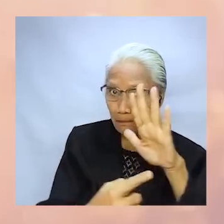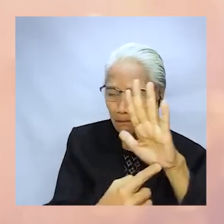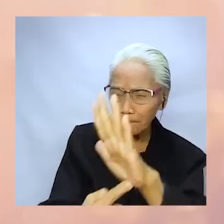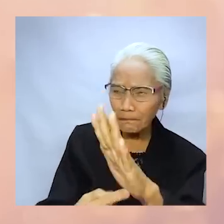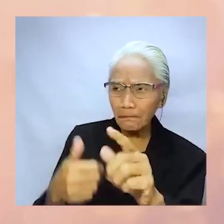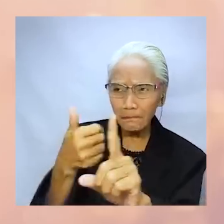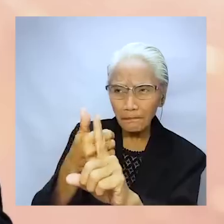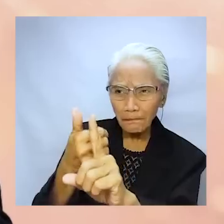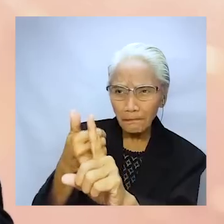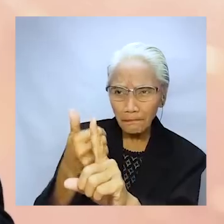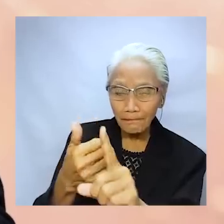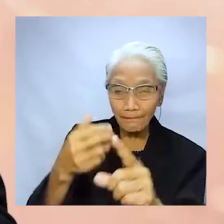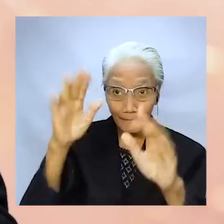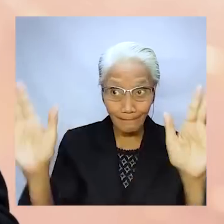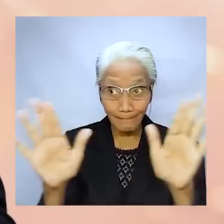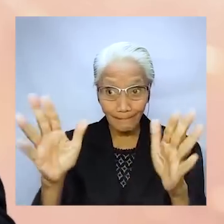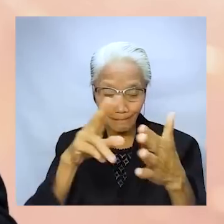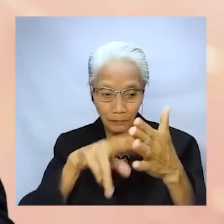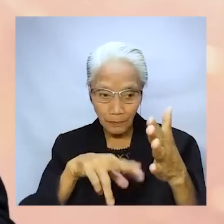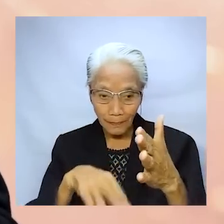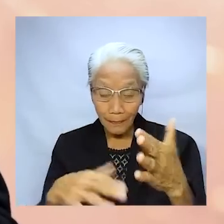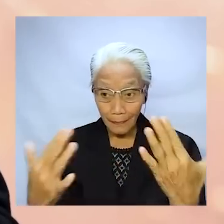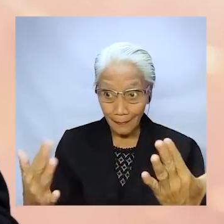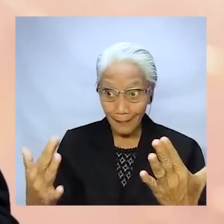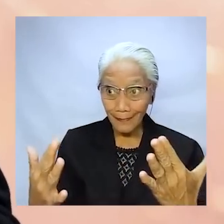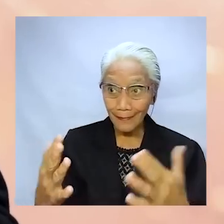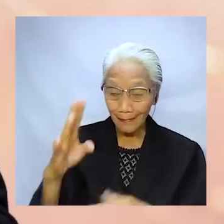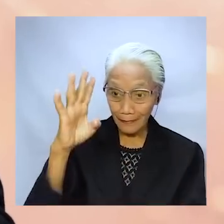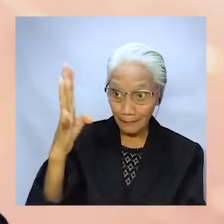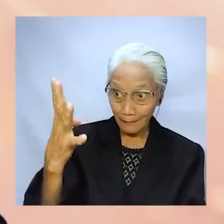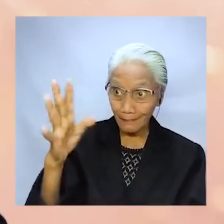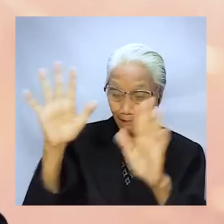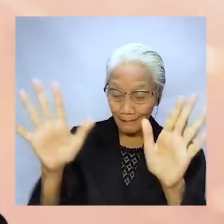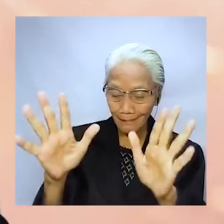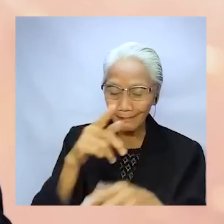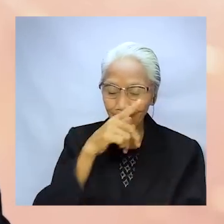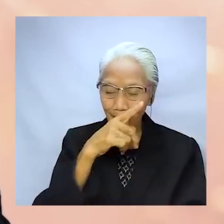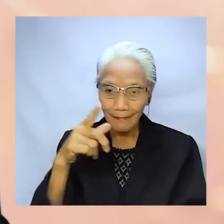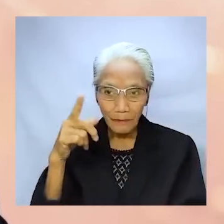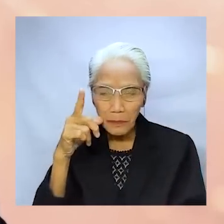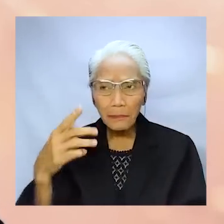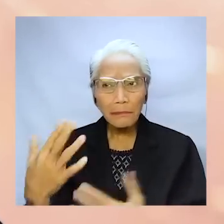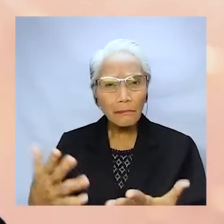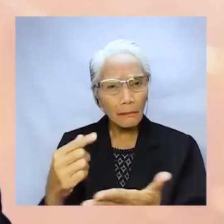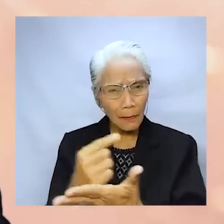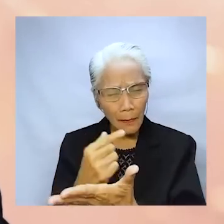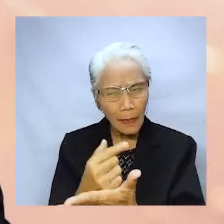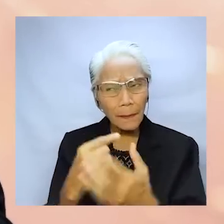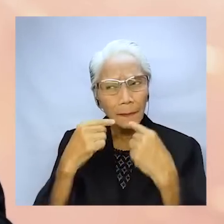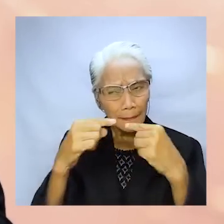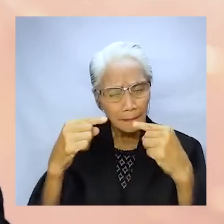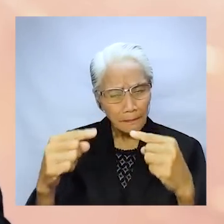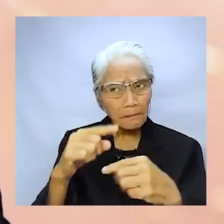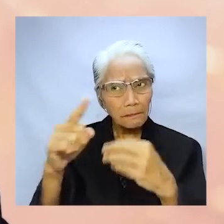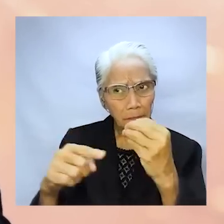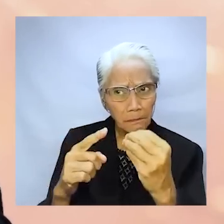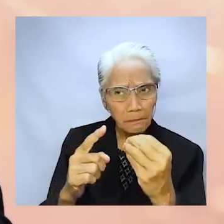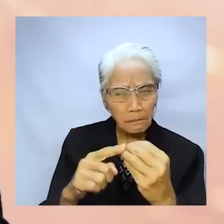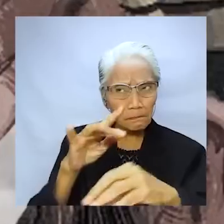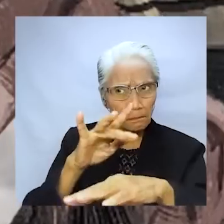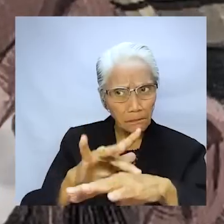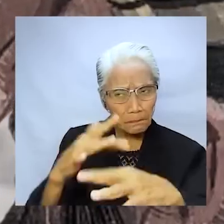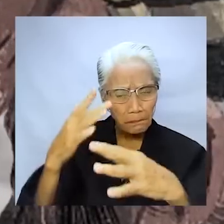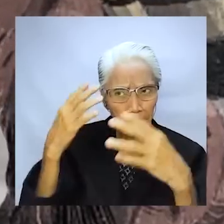Sunday readings. Today is the fourth Sunday of Lent. The gospel proclaims the healing of the man born